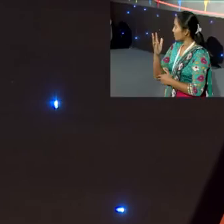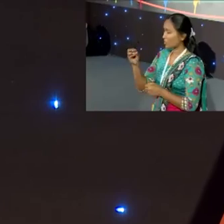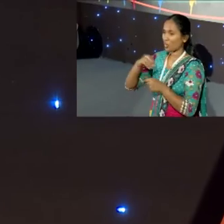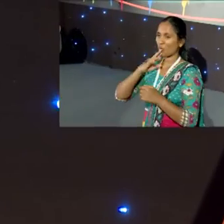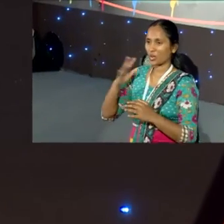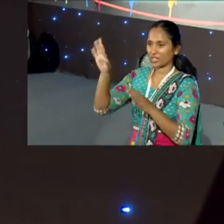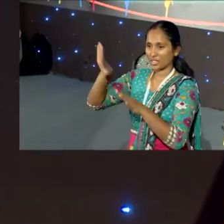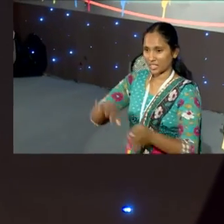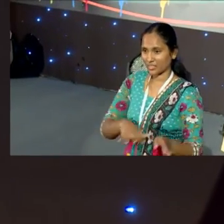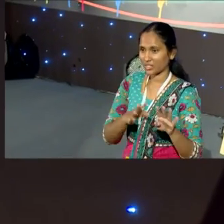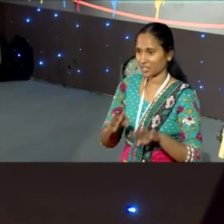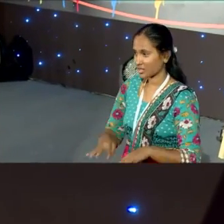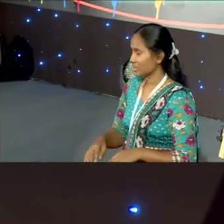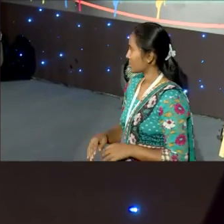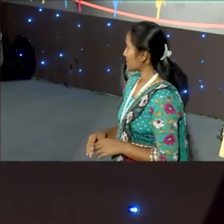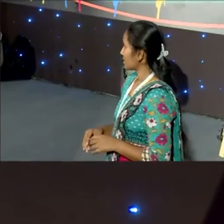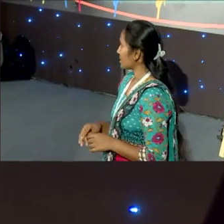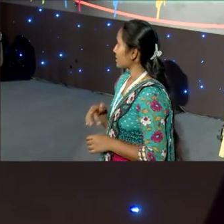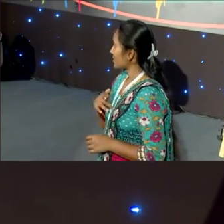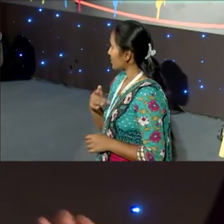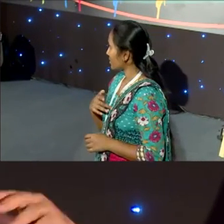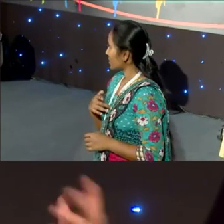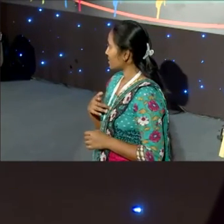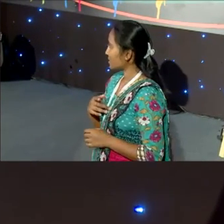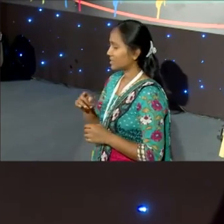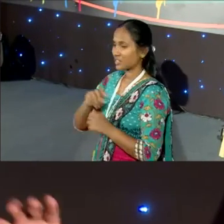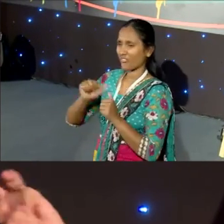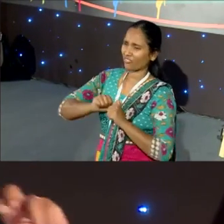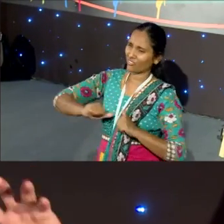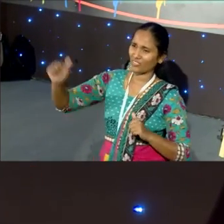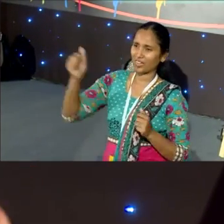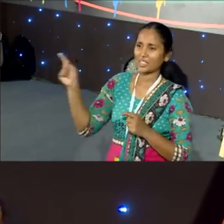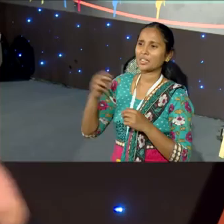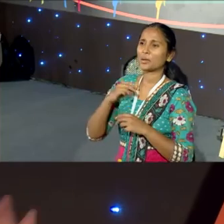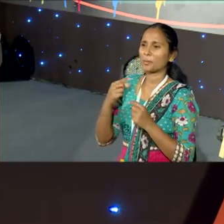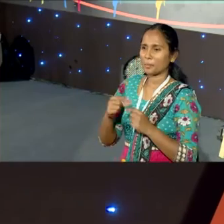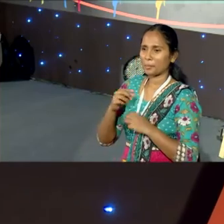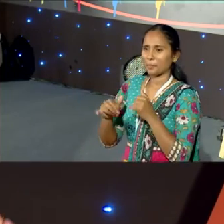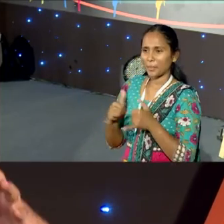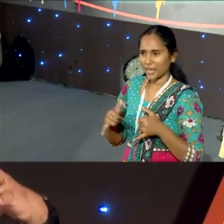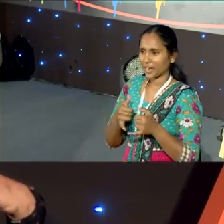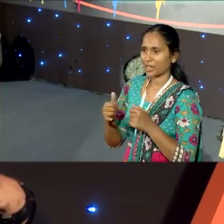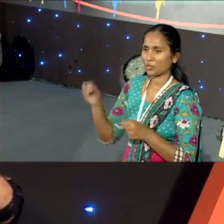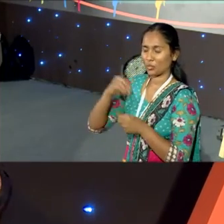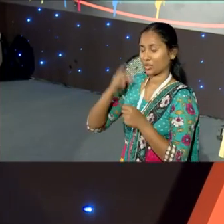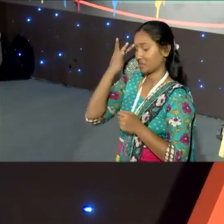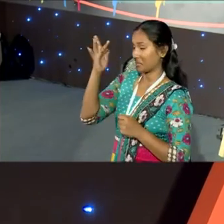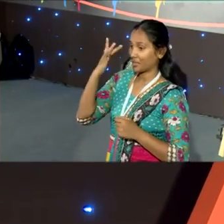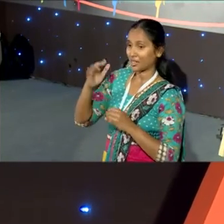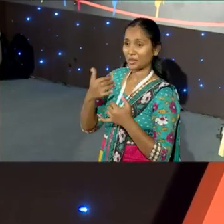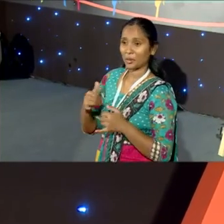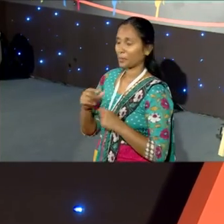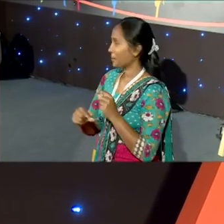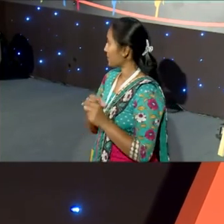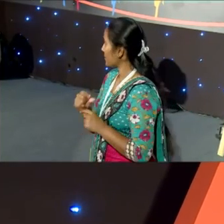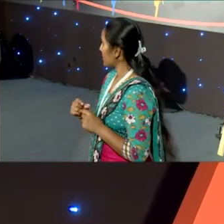rivers, there were fields, and he was far away, and he was playing so brilliantly, and he caught all of us